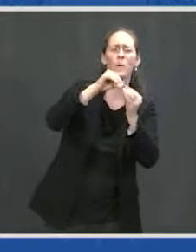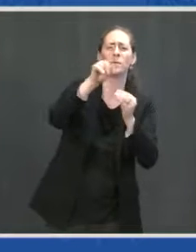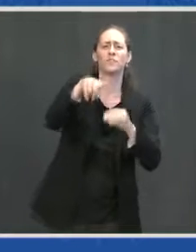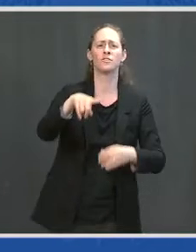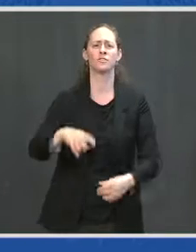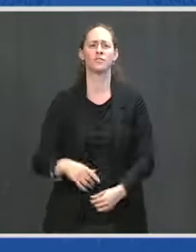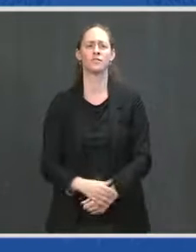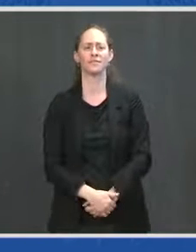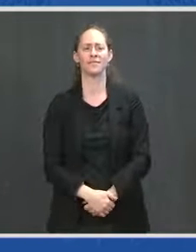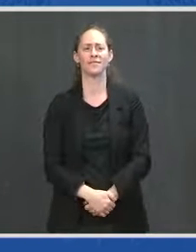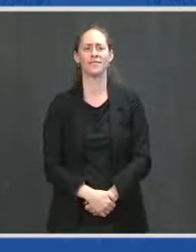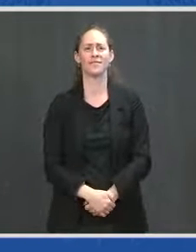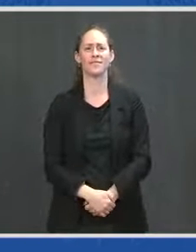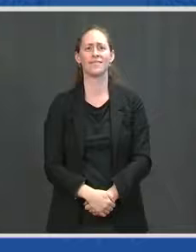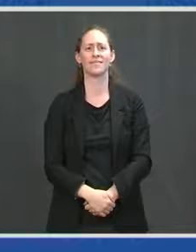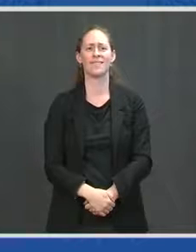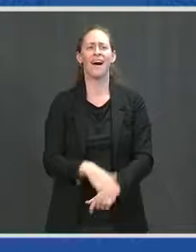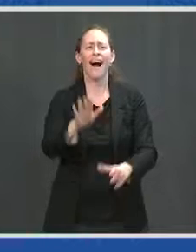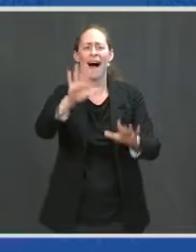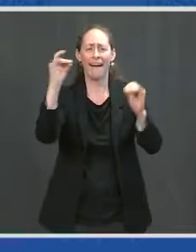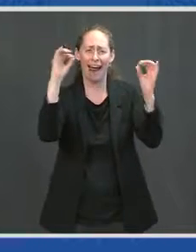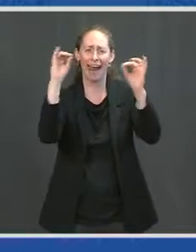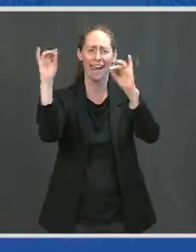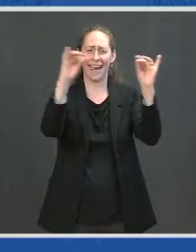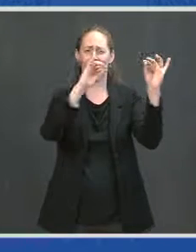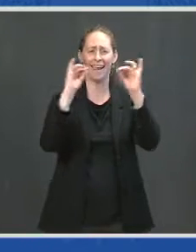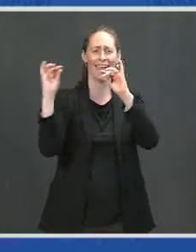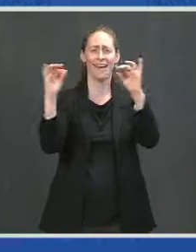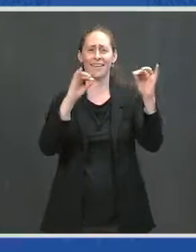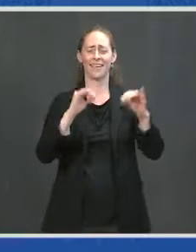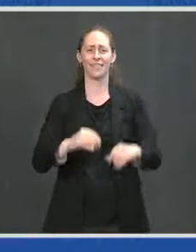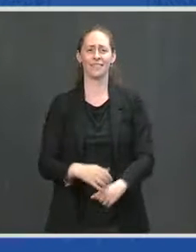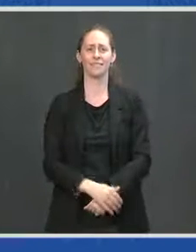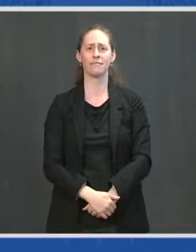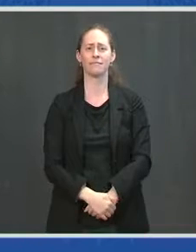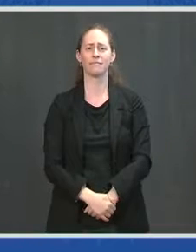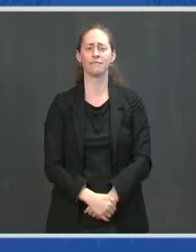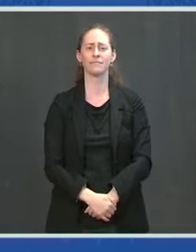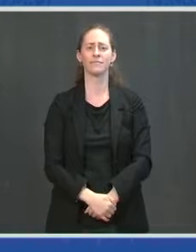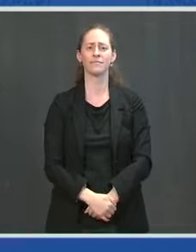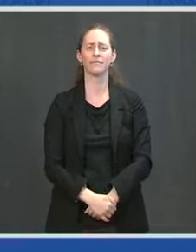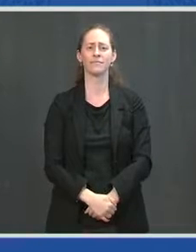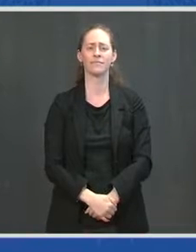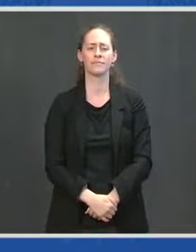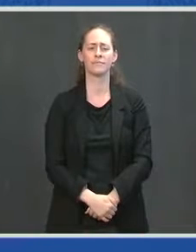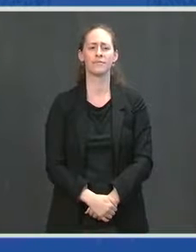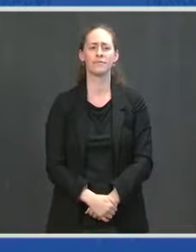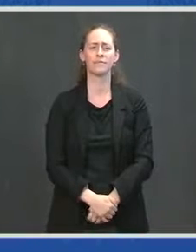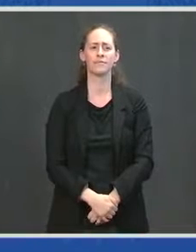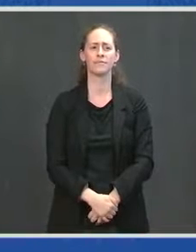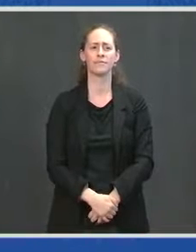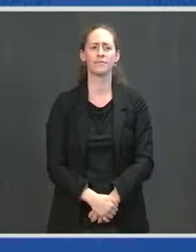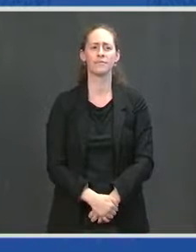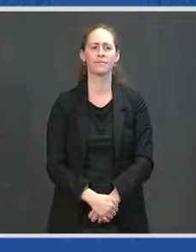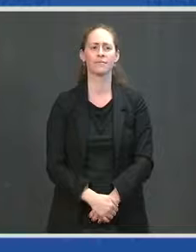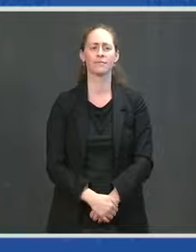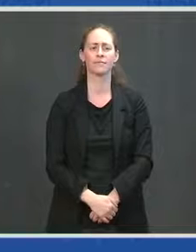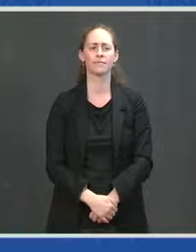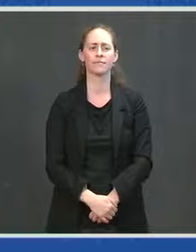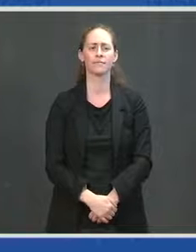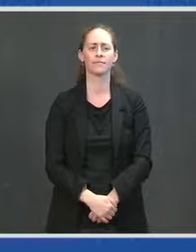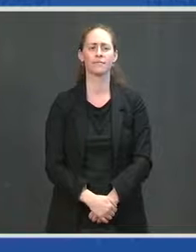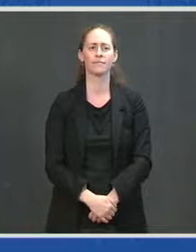Pardon me? Nord Stream. Why didn't you keep going with the sanctions on Nord Stream 2, Mr. President? Nord Stream